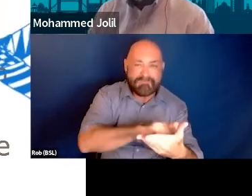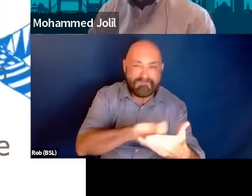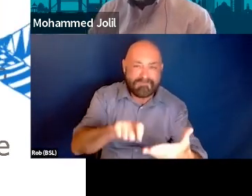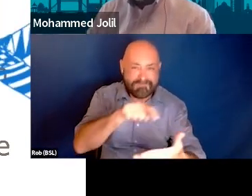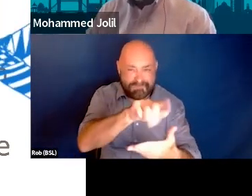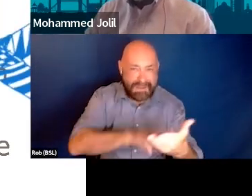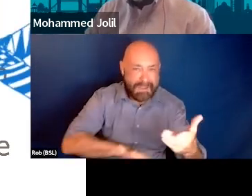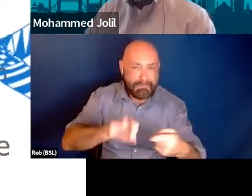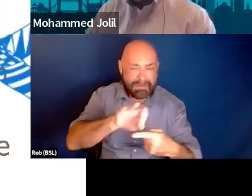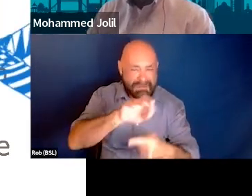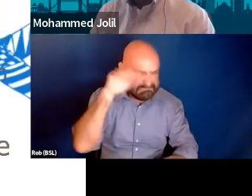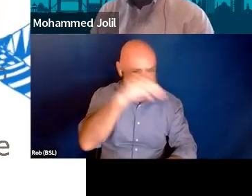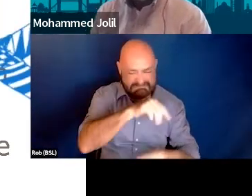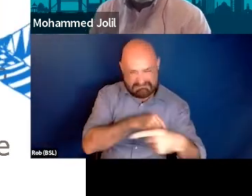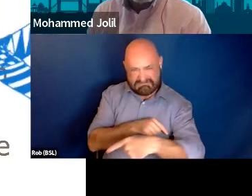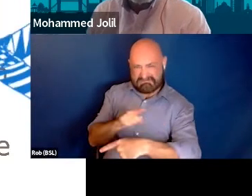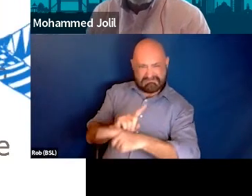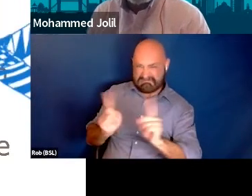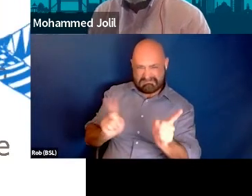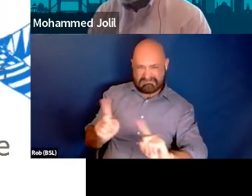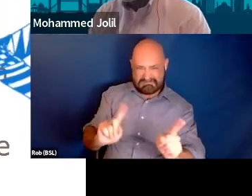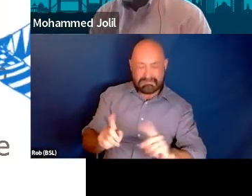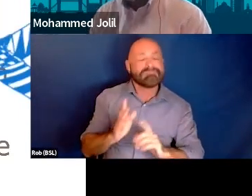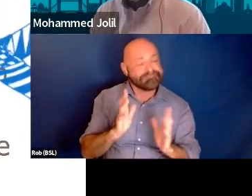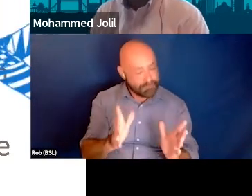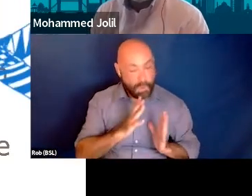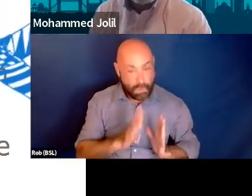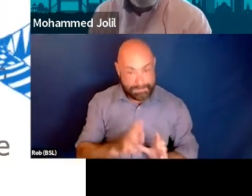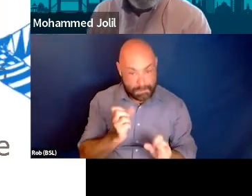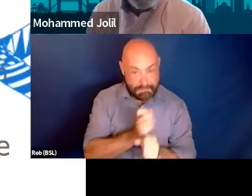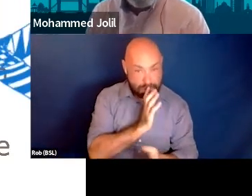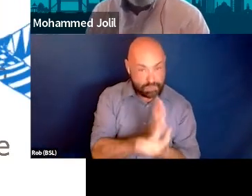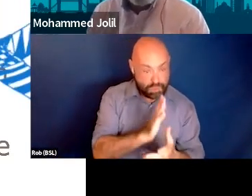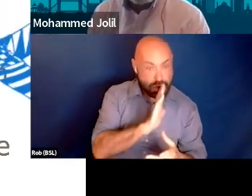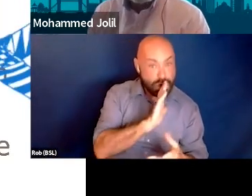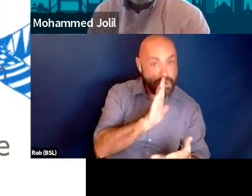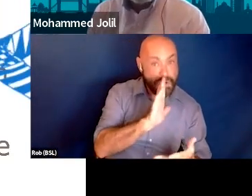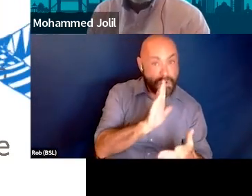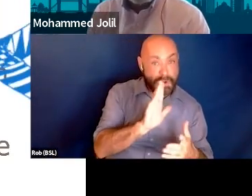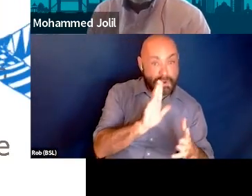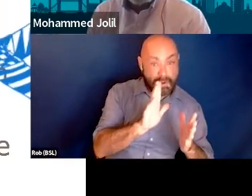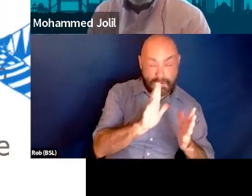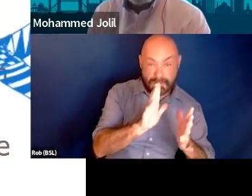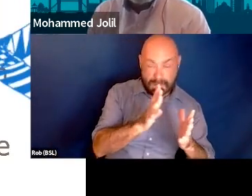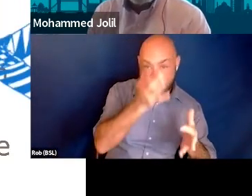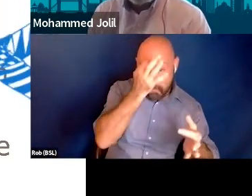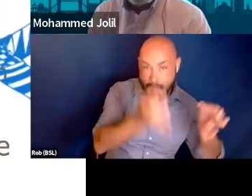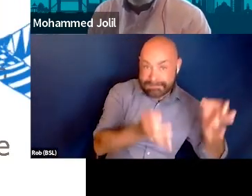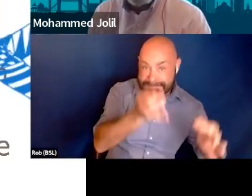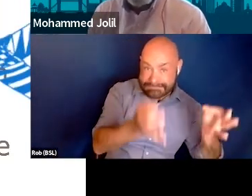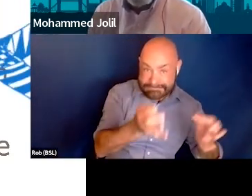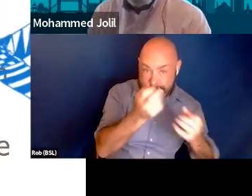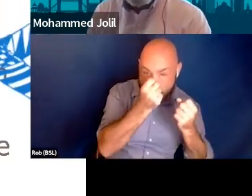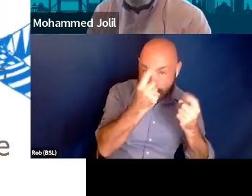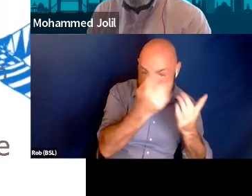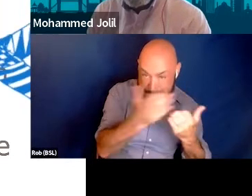So it was important that we worked with our elected members to make sure that they came along on that journey with